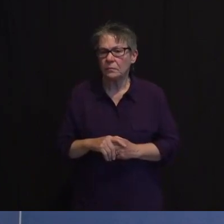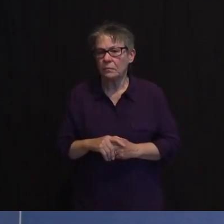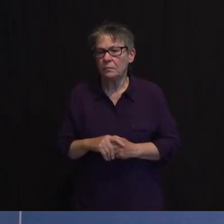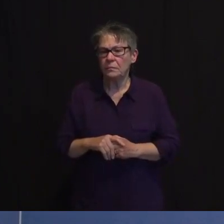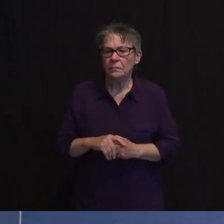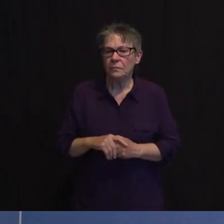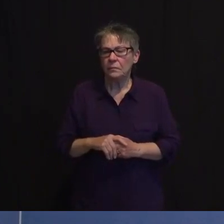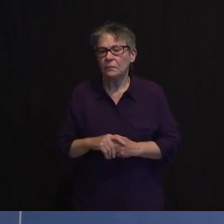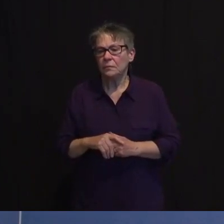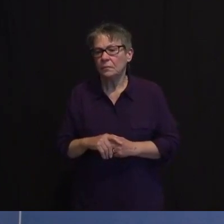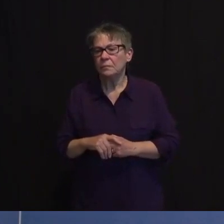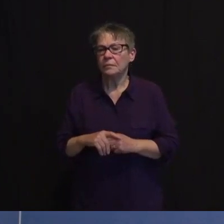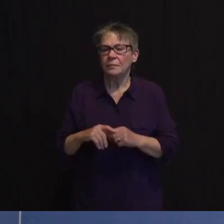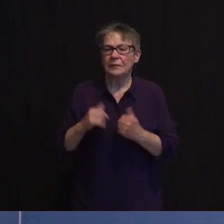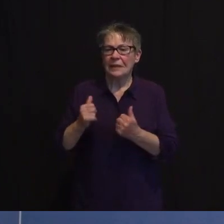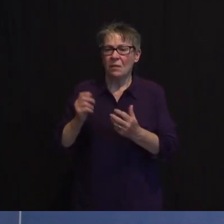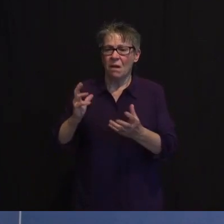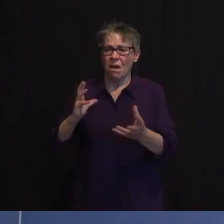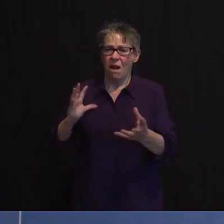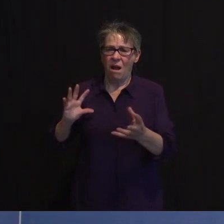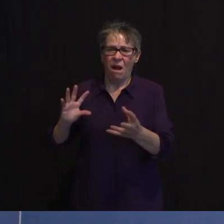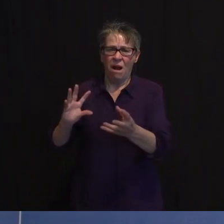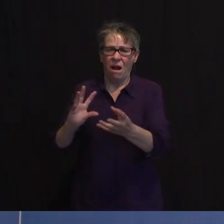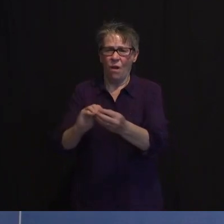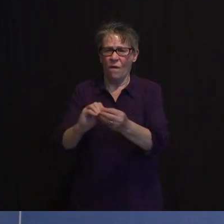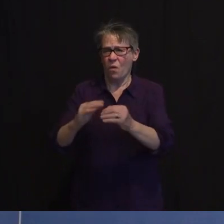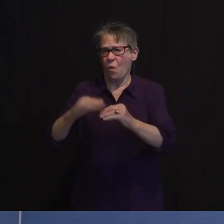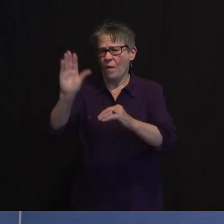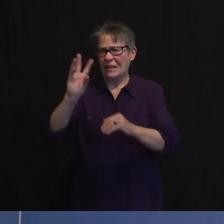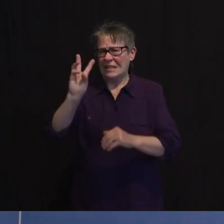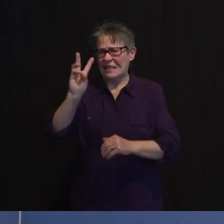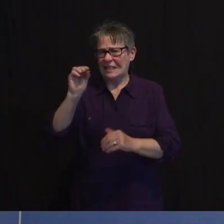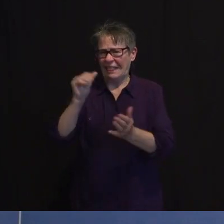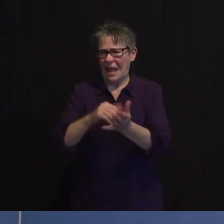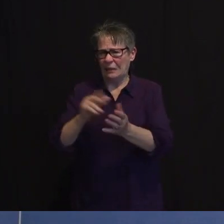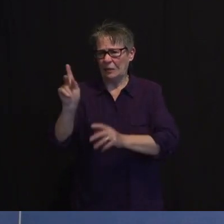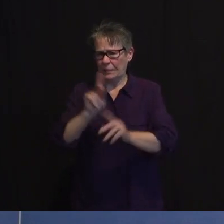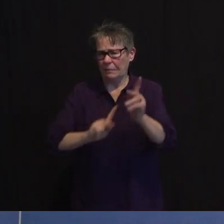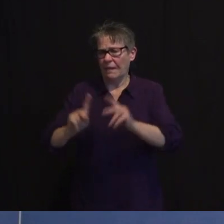of that population being affected by COVID-19.